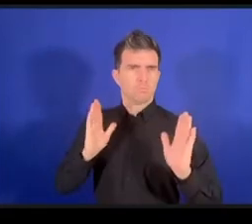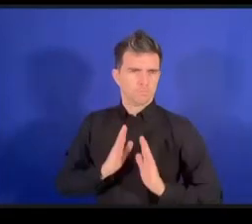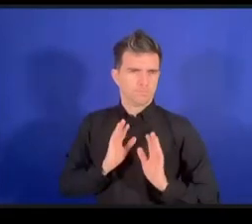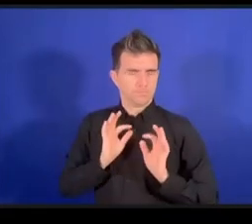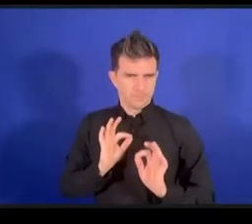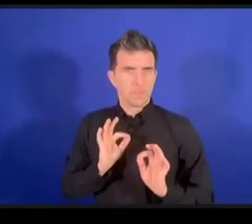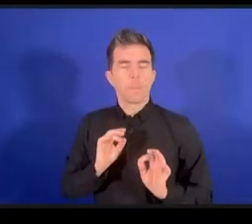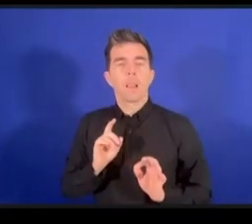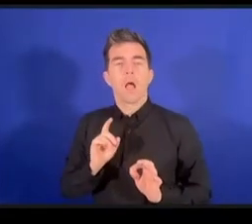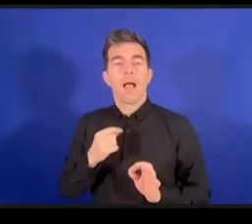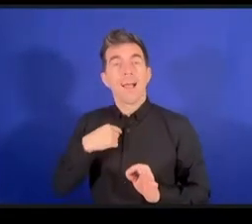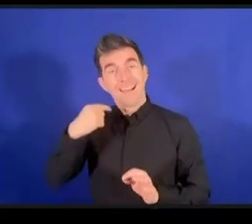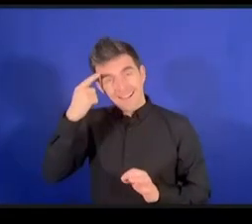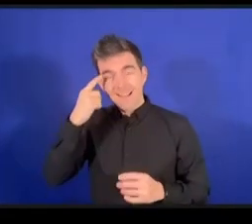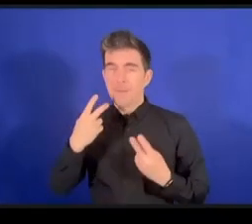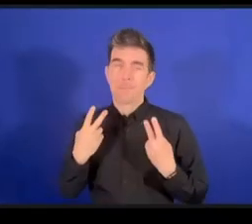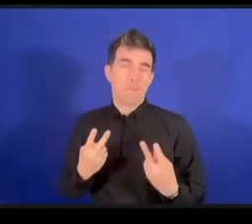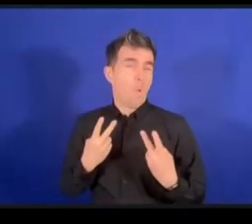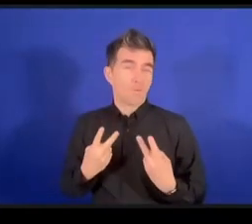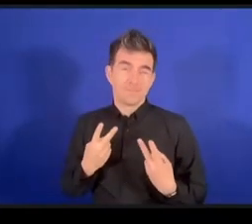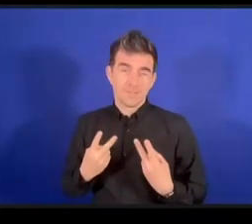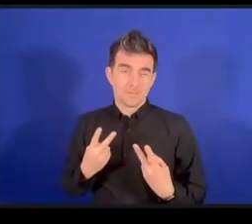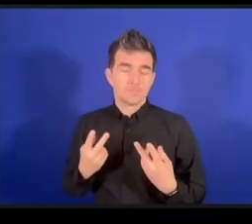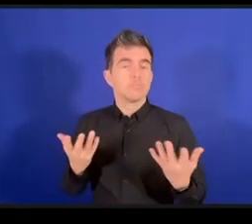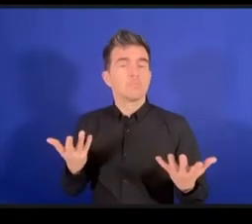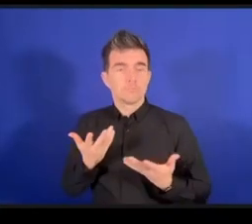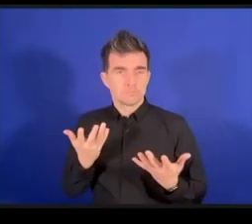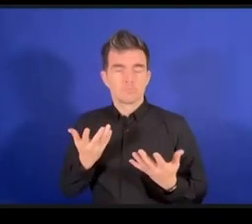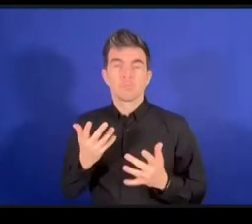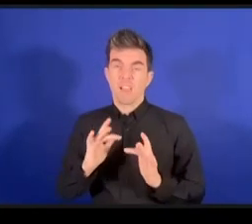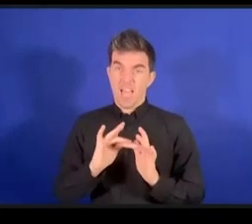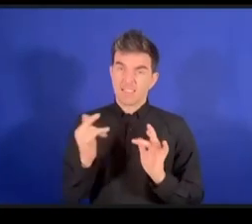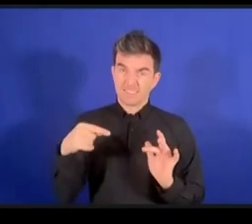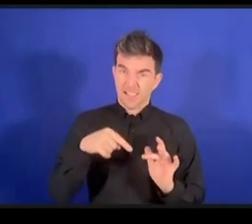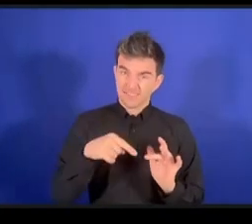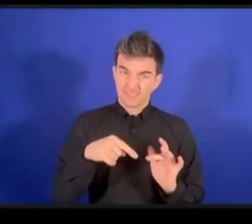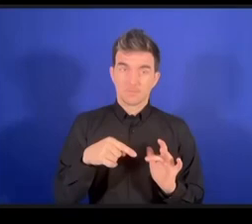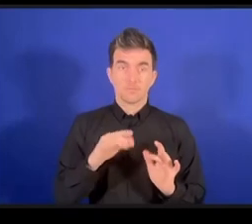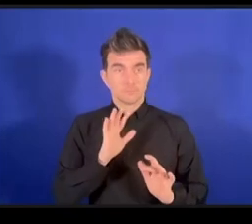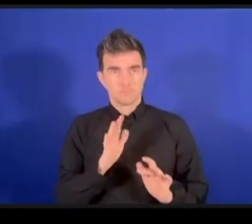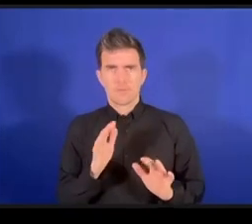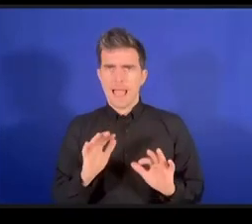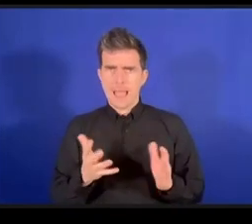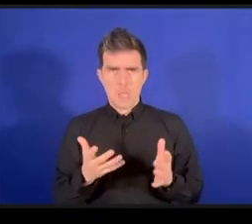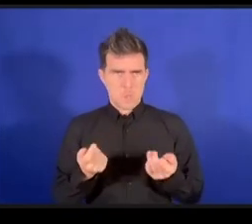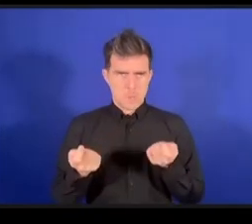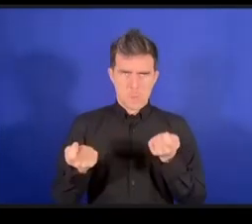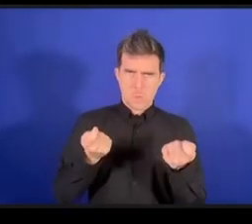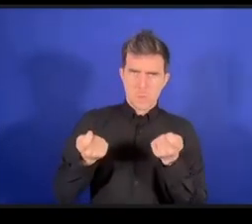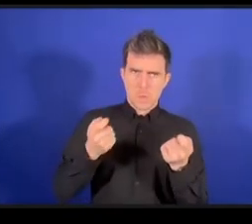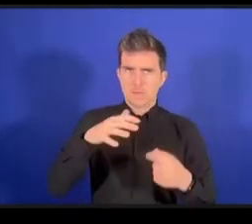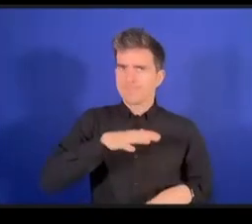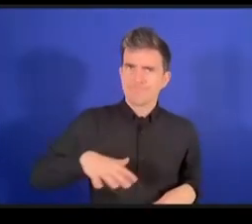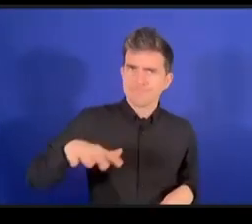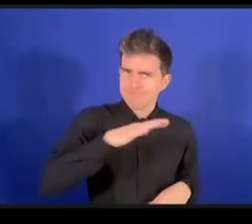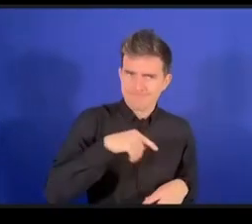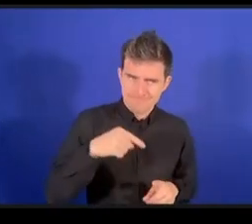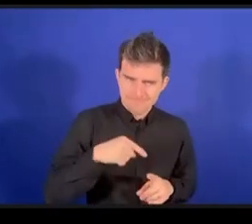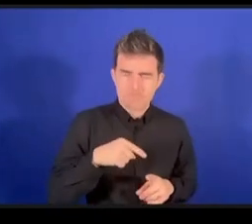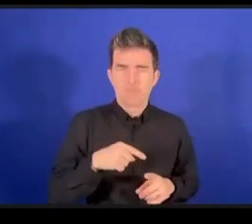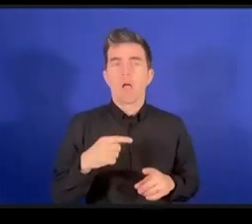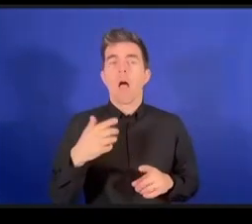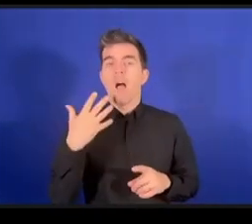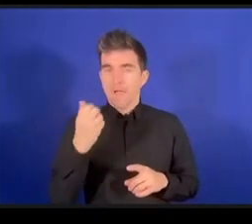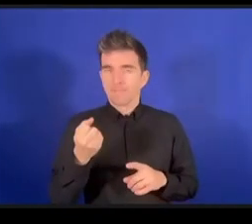internet governance, communities, multi-stakeholder models, and even the voices are coming from the